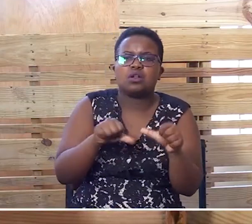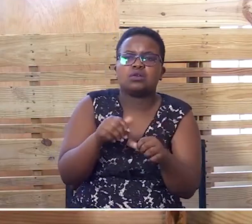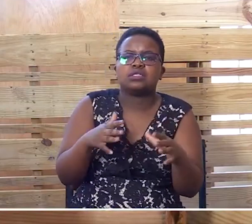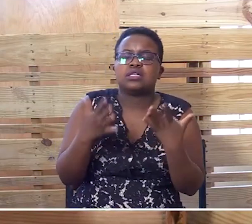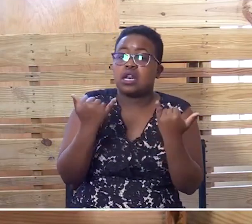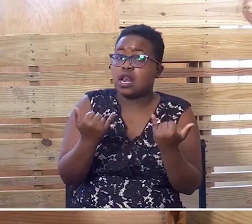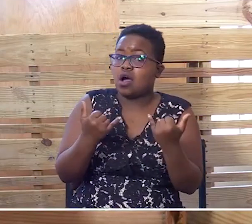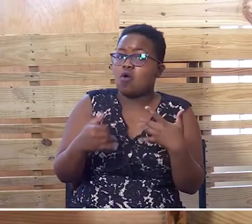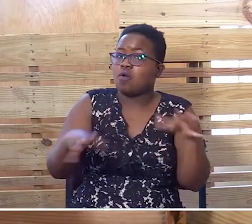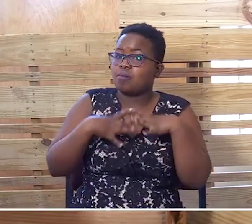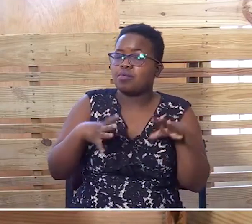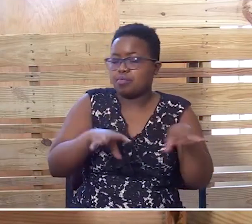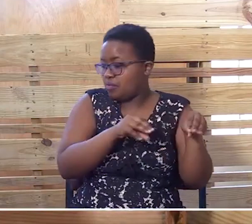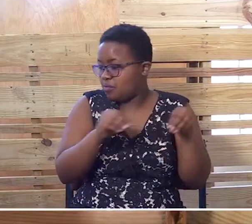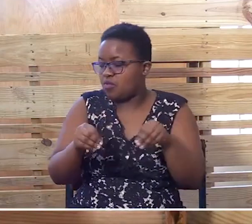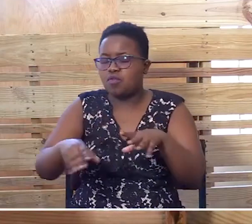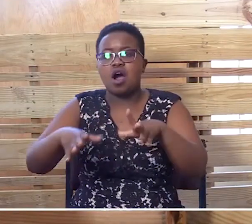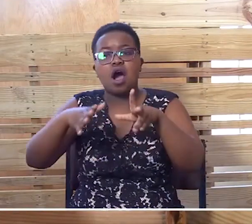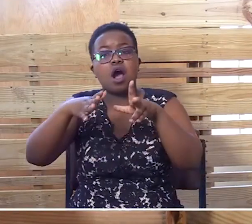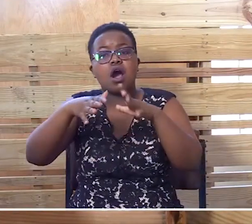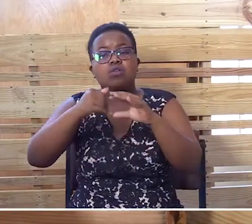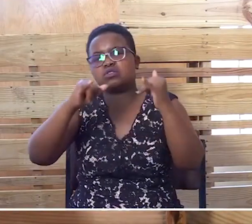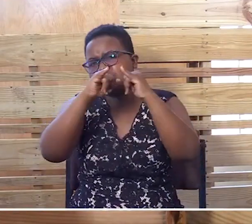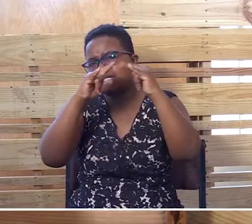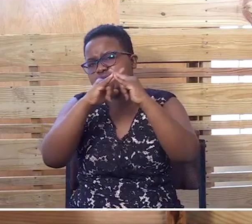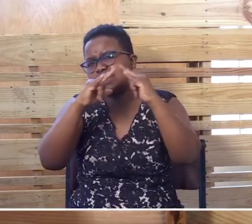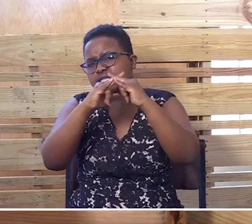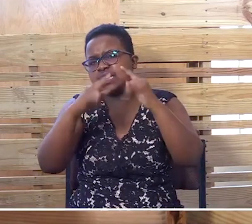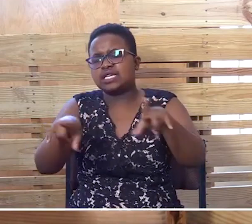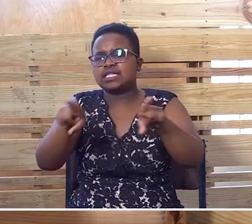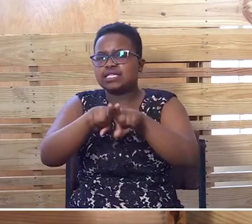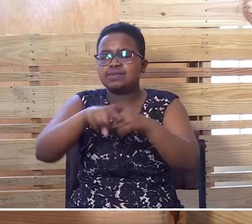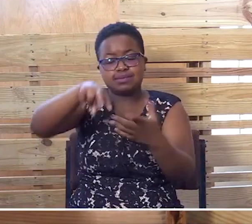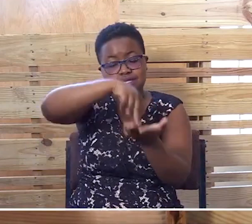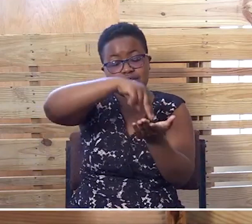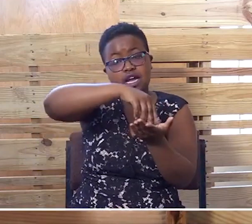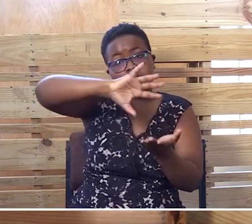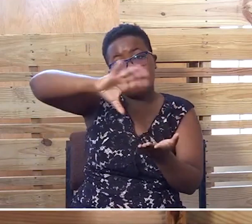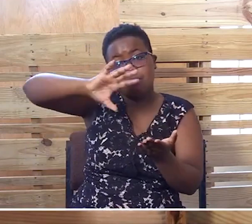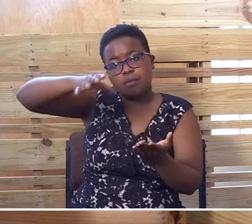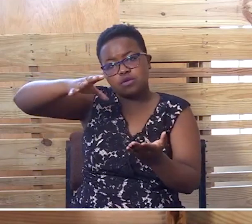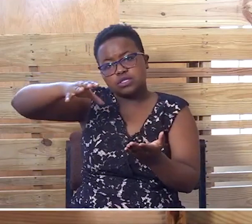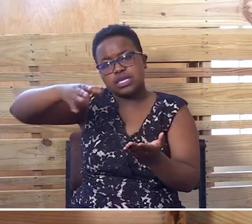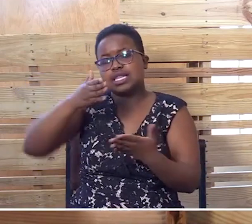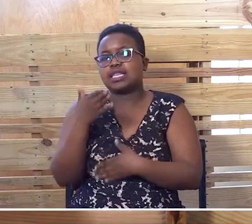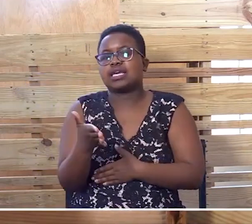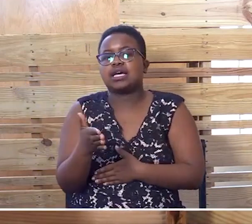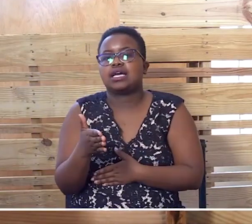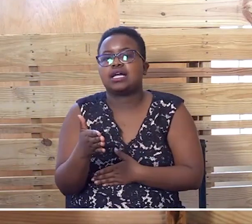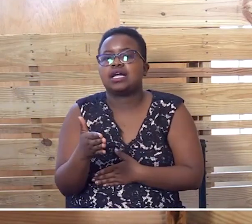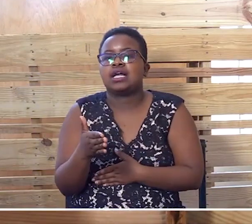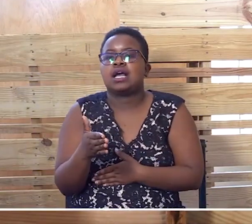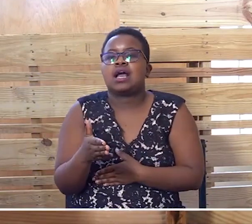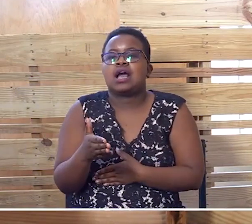camp to meet with God, and they stood at the foot of the mountain. Mount Sinai was covered with